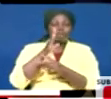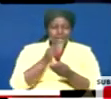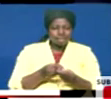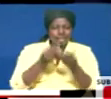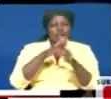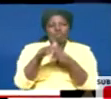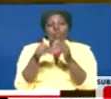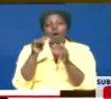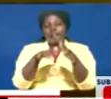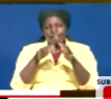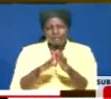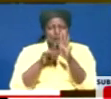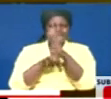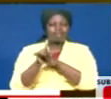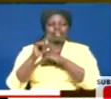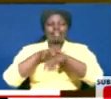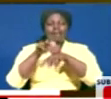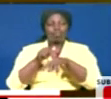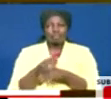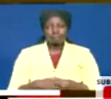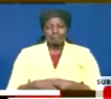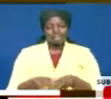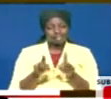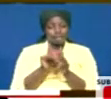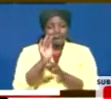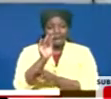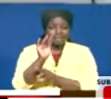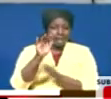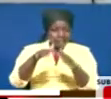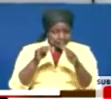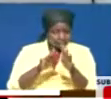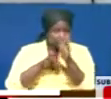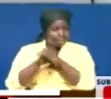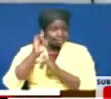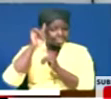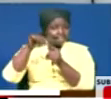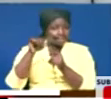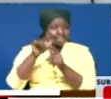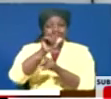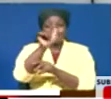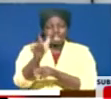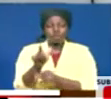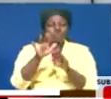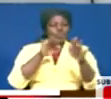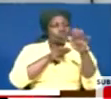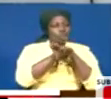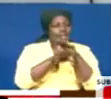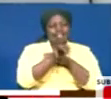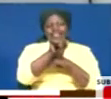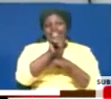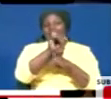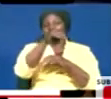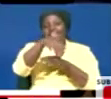across our great nation. He appealed to farmers in targeted regions to access the subsidized fertilizer capped at 100 bags